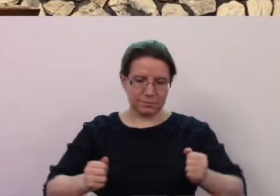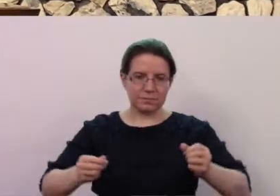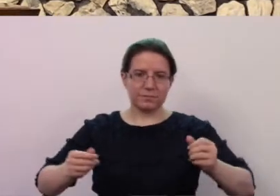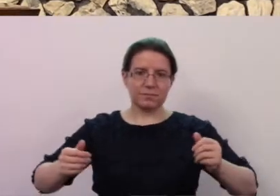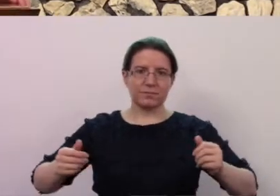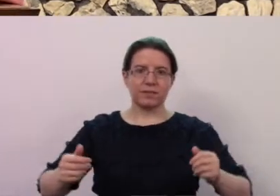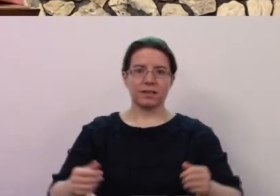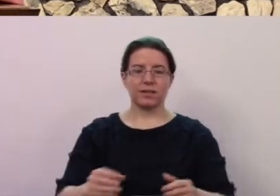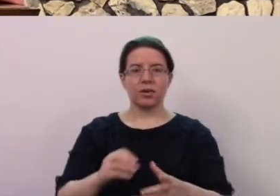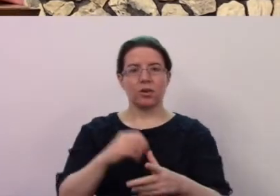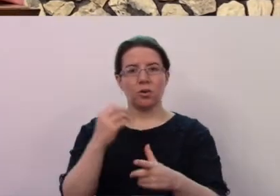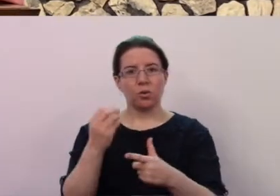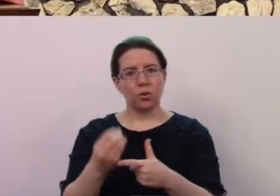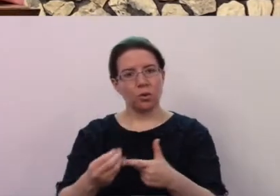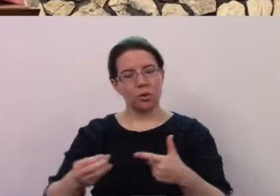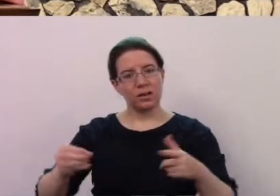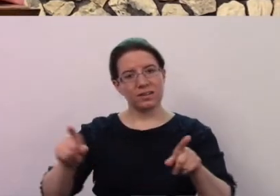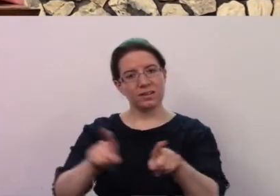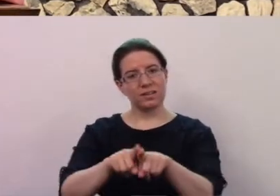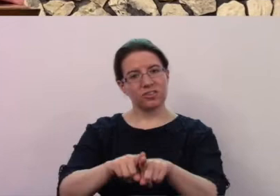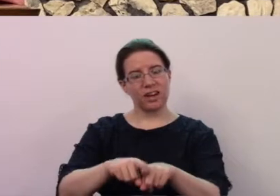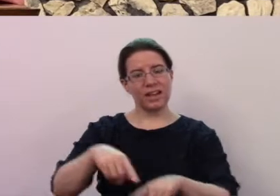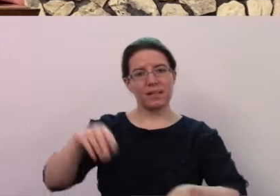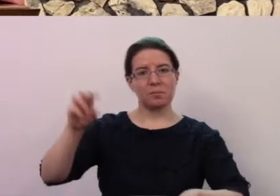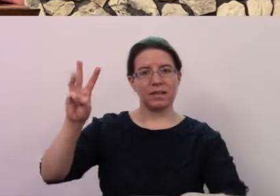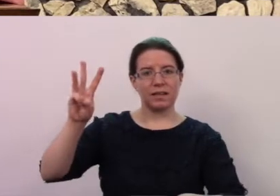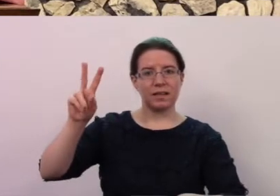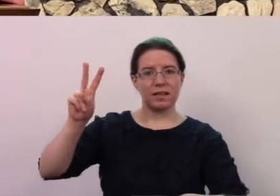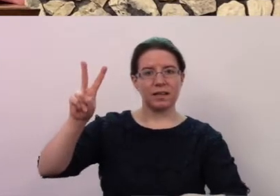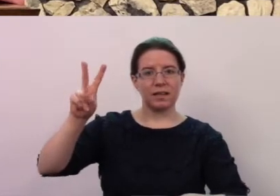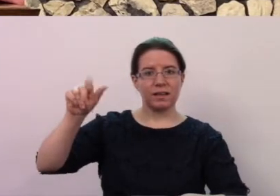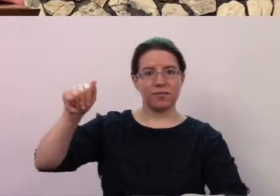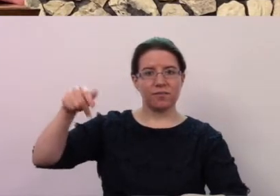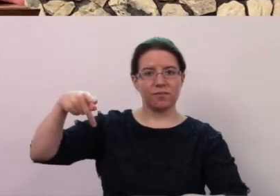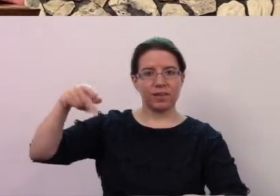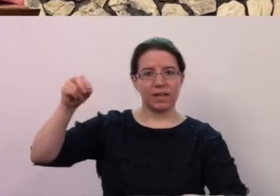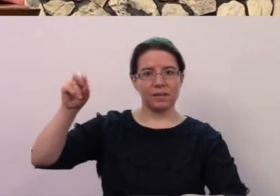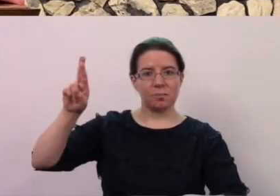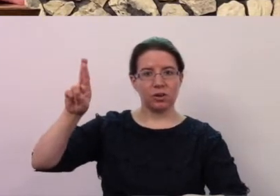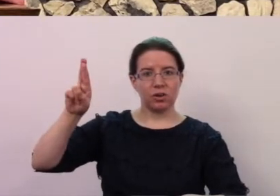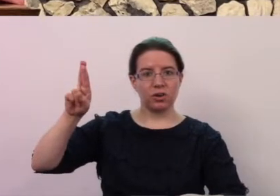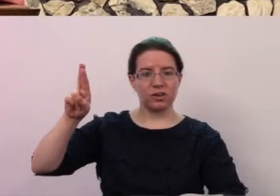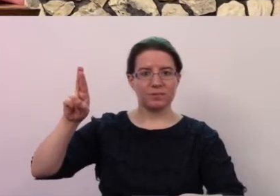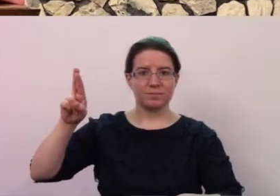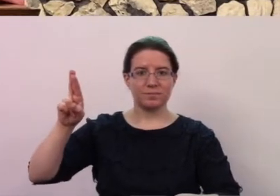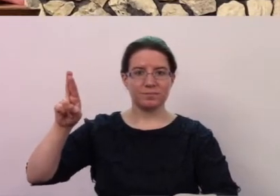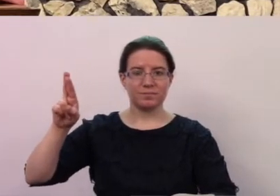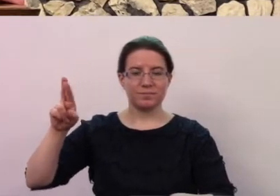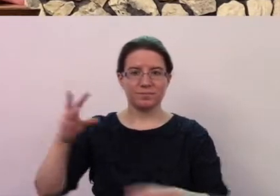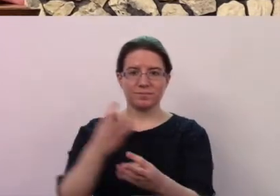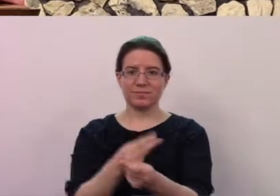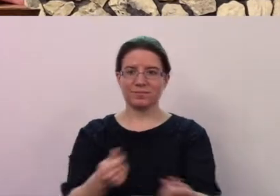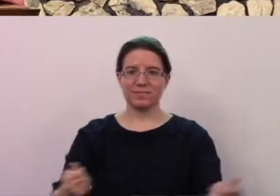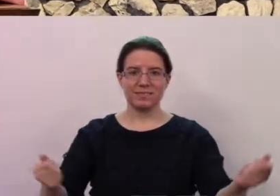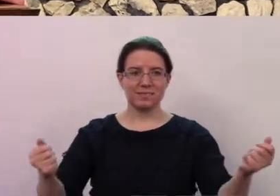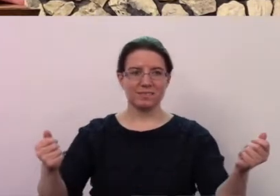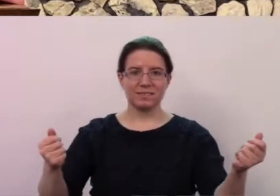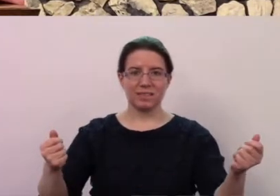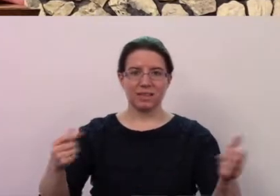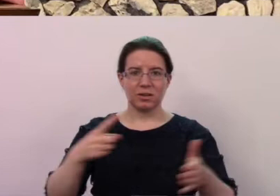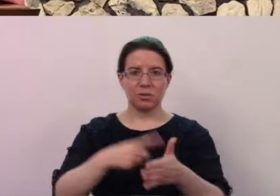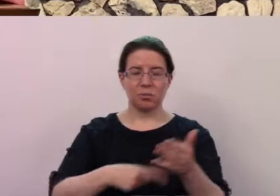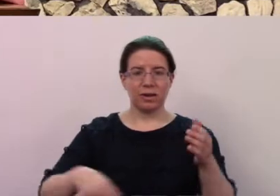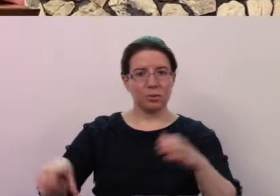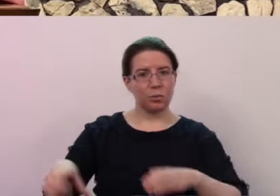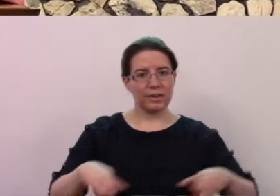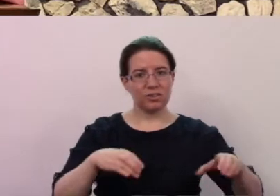that quickly fades, or a vapor that you see going up and just quickly